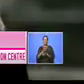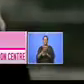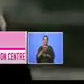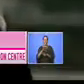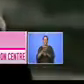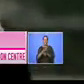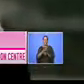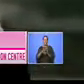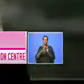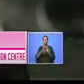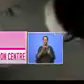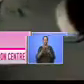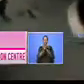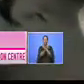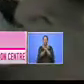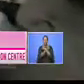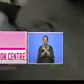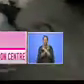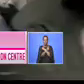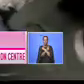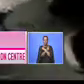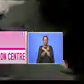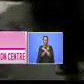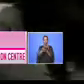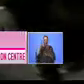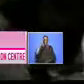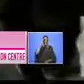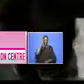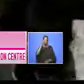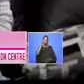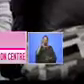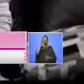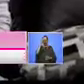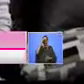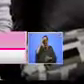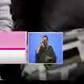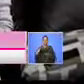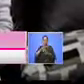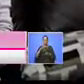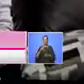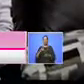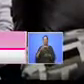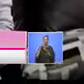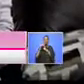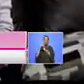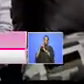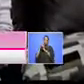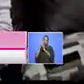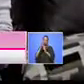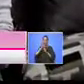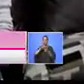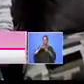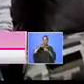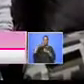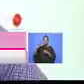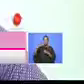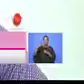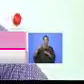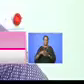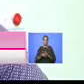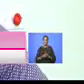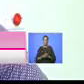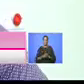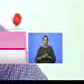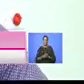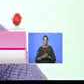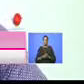trend, the issue of mental illness in the Bahamas, resulting in attempted suicide and, in worst-case scenarios, suicide.